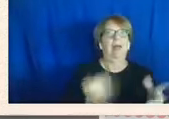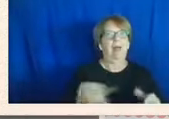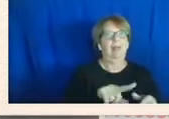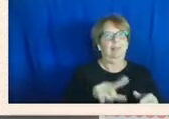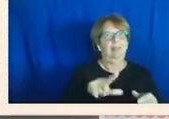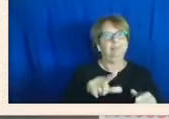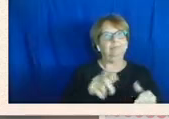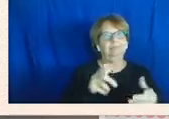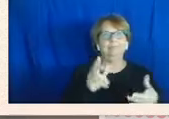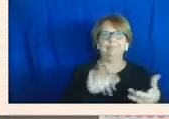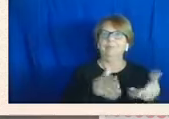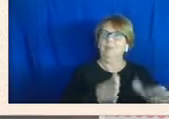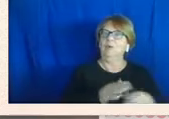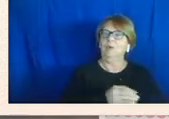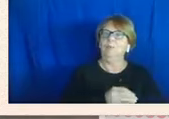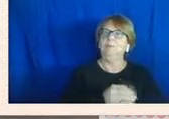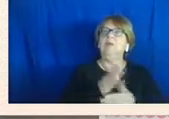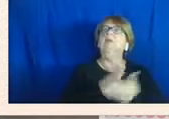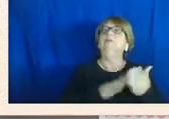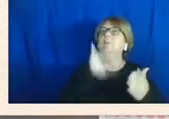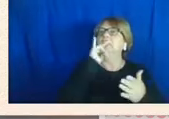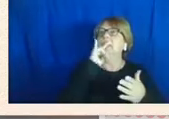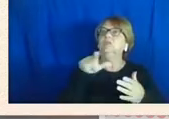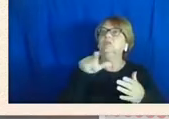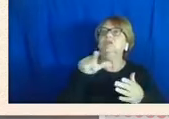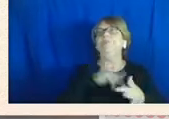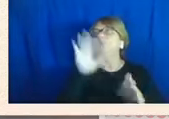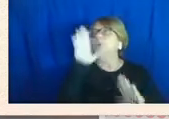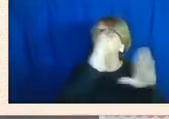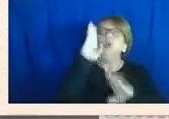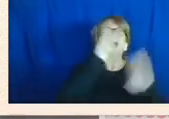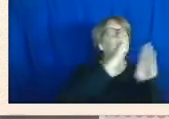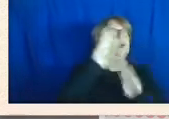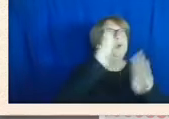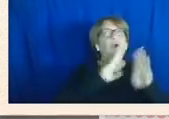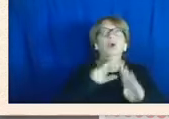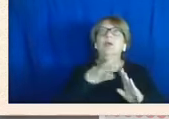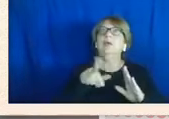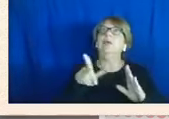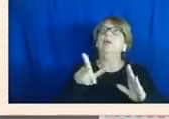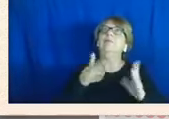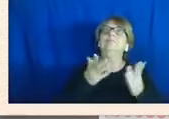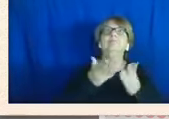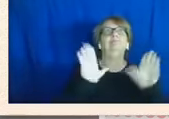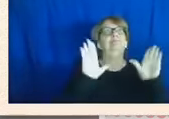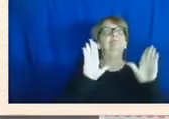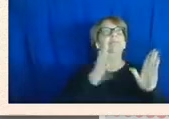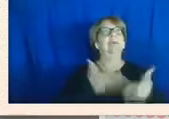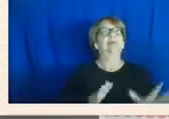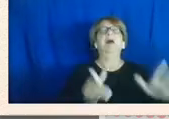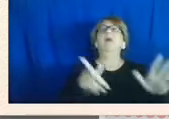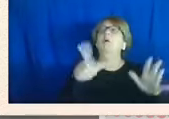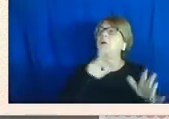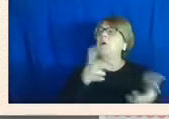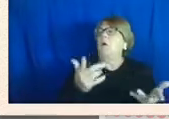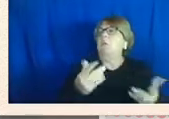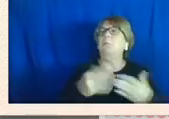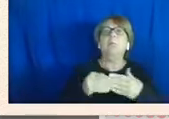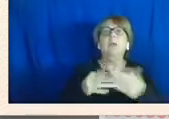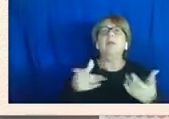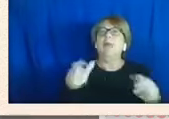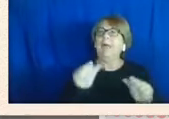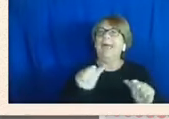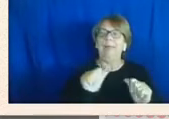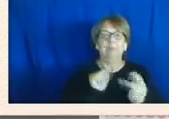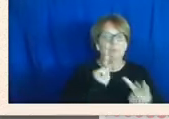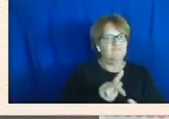are very worry prone, some of those kids with generalized anxiety concerns, are very resilient. They can be perfectionists, and sometimes that's a